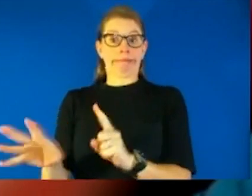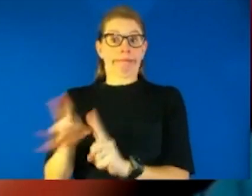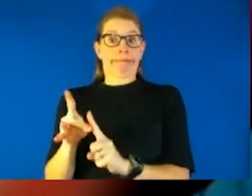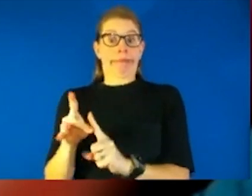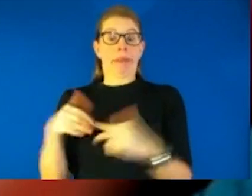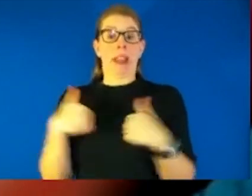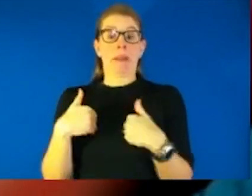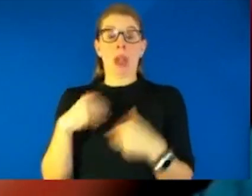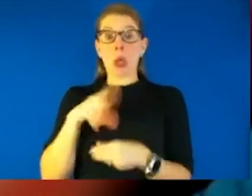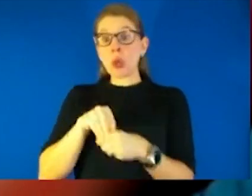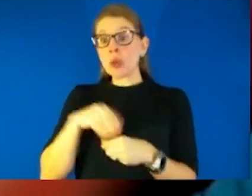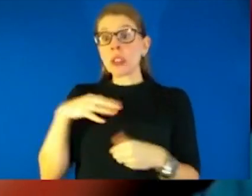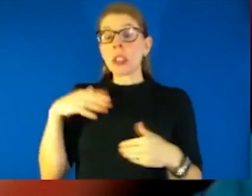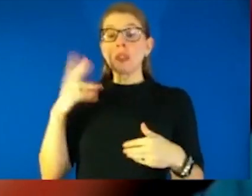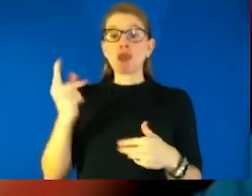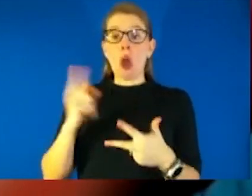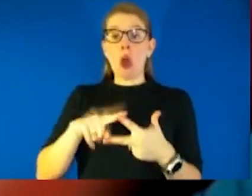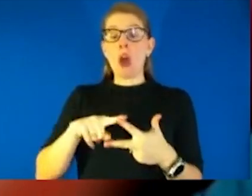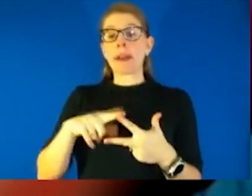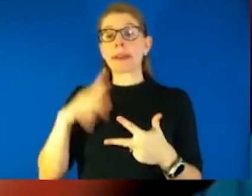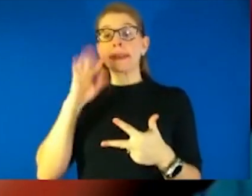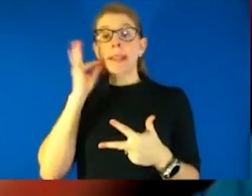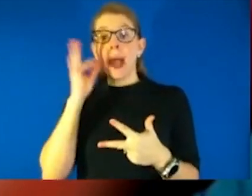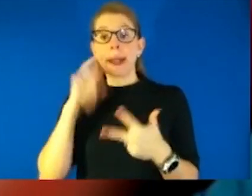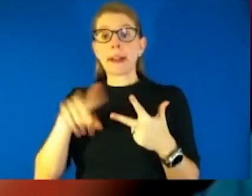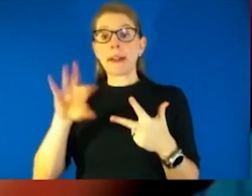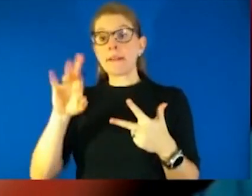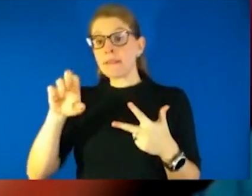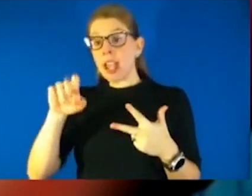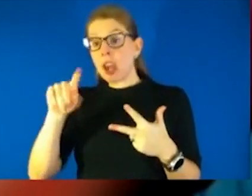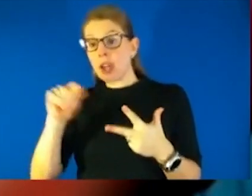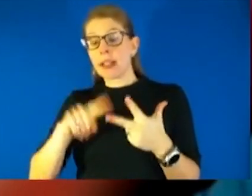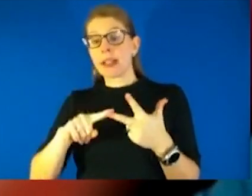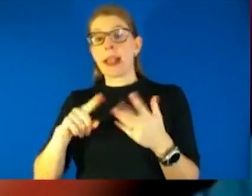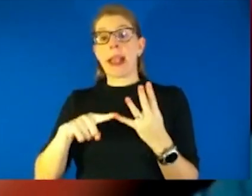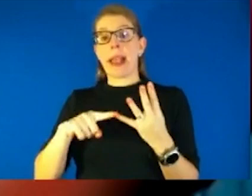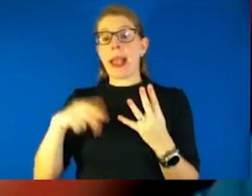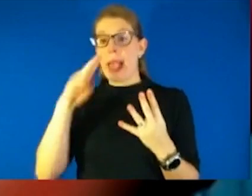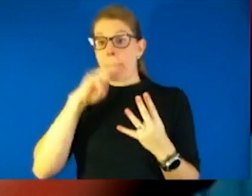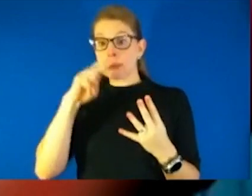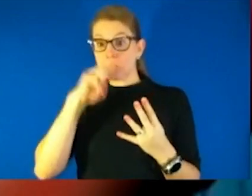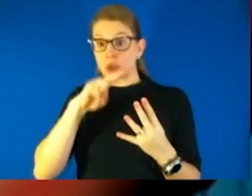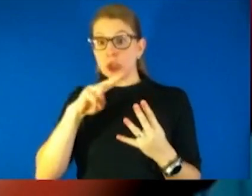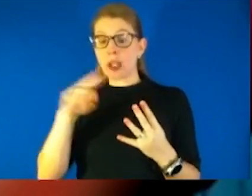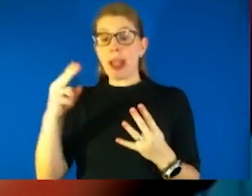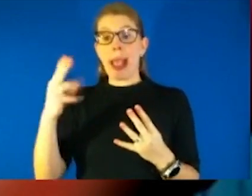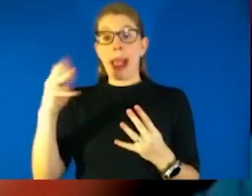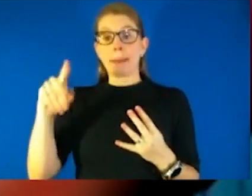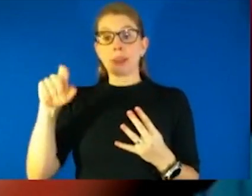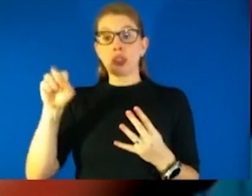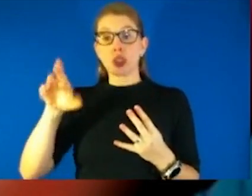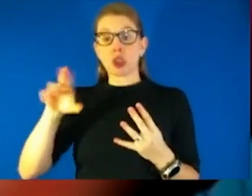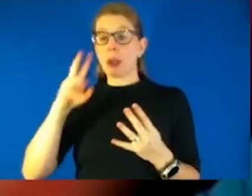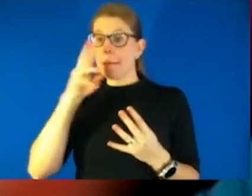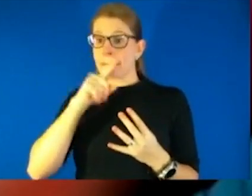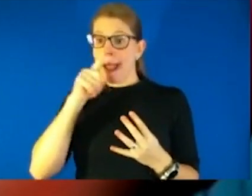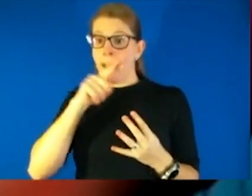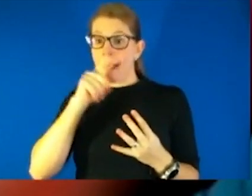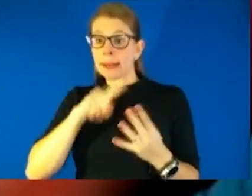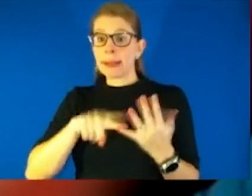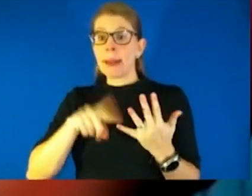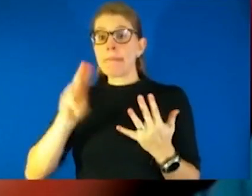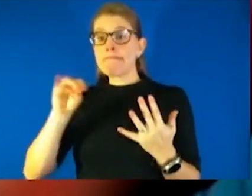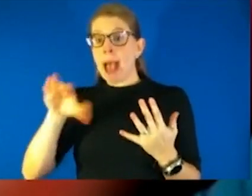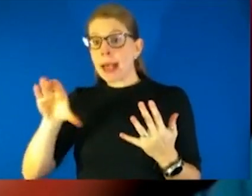dog, a cat, it includes ferrets, it includes hamsters and mice, etc. So you have to